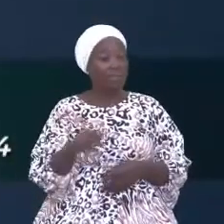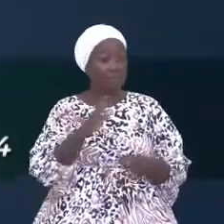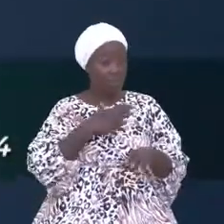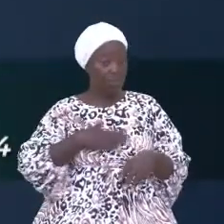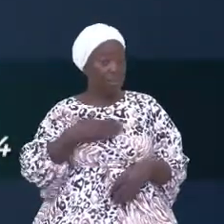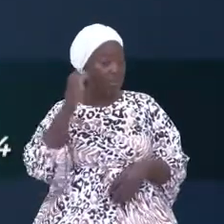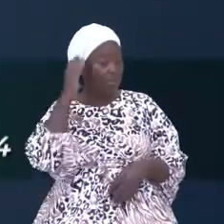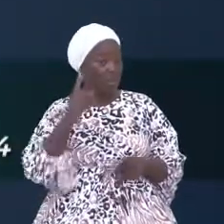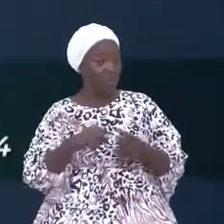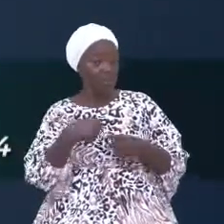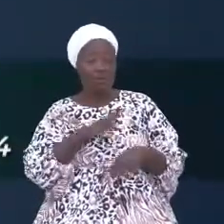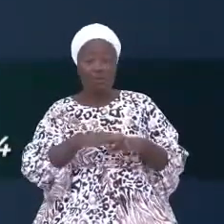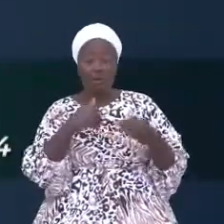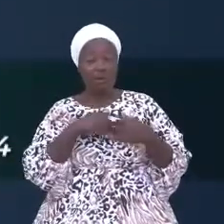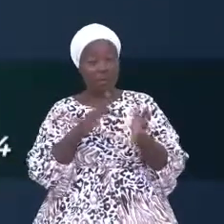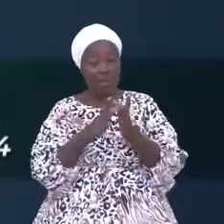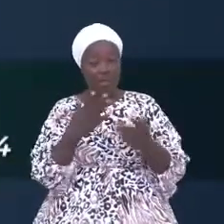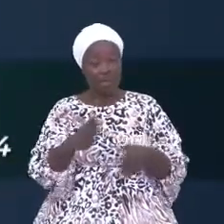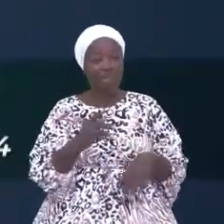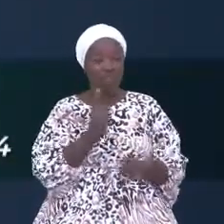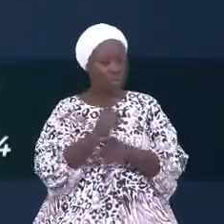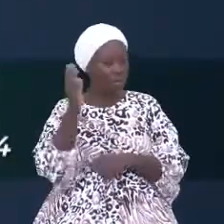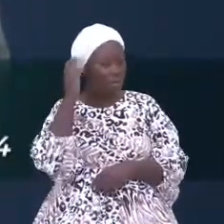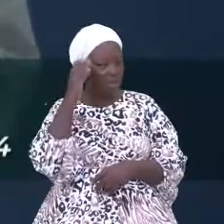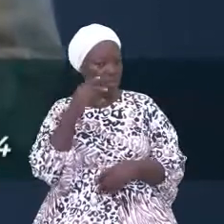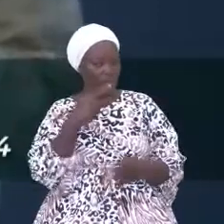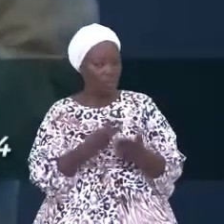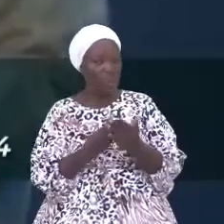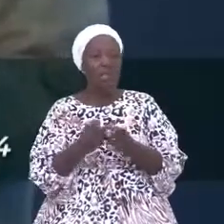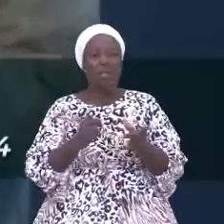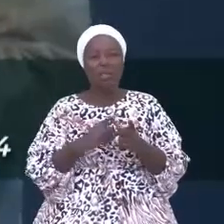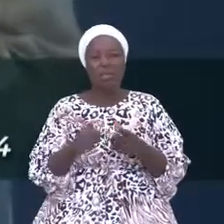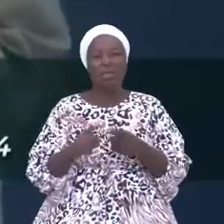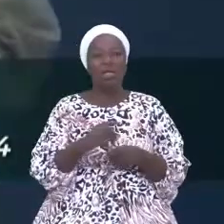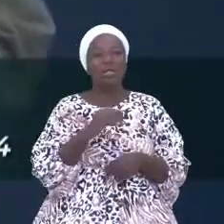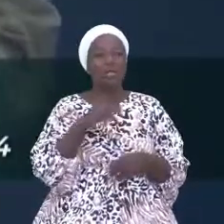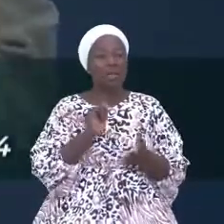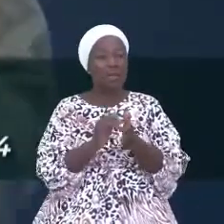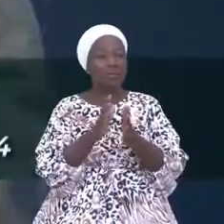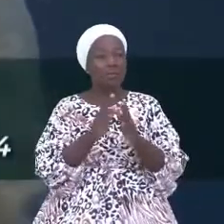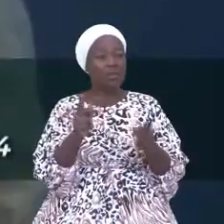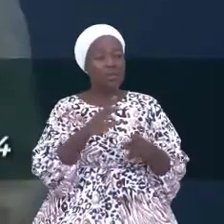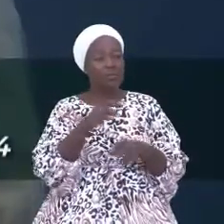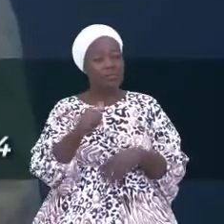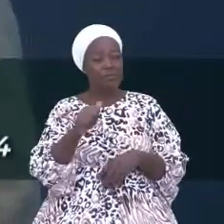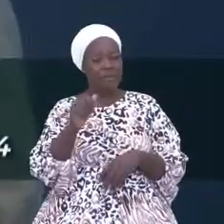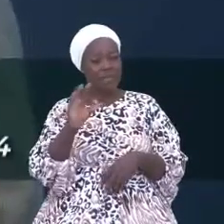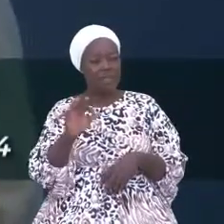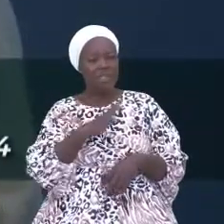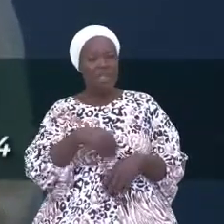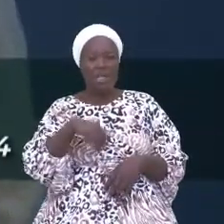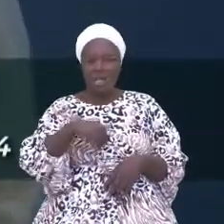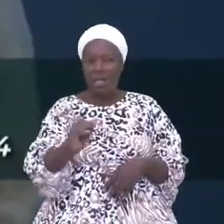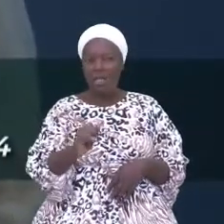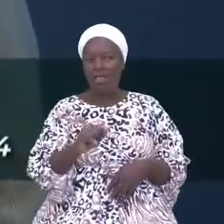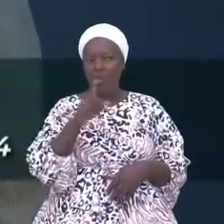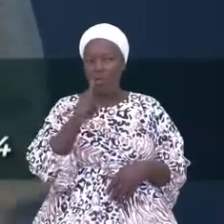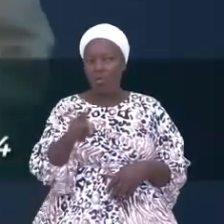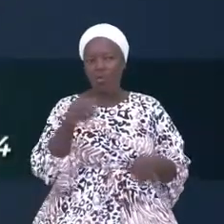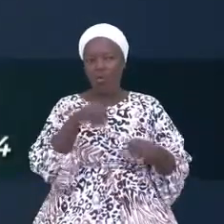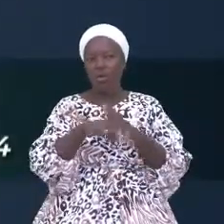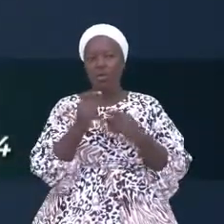there. Nehemiah chapter 9, verse 19. Yet thou in thy